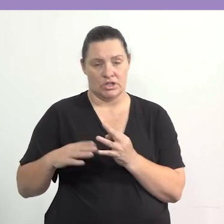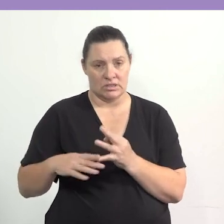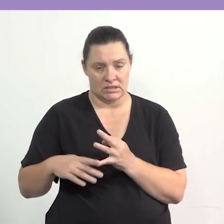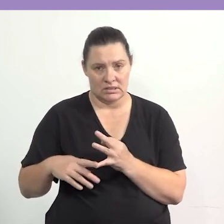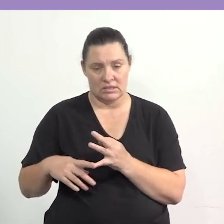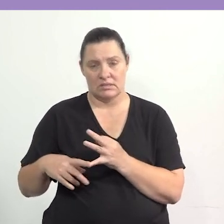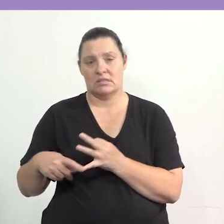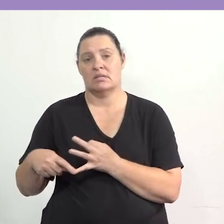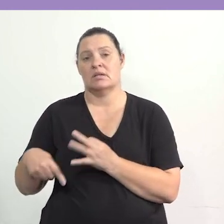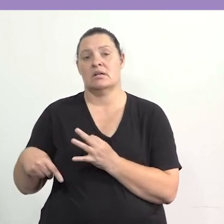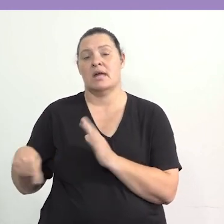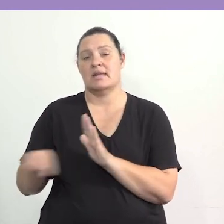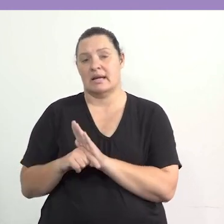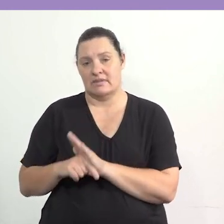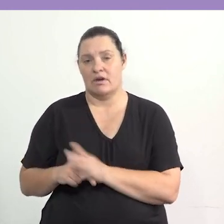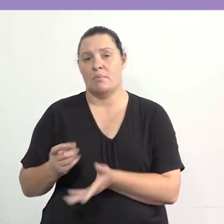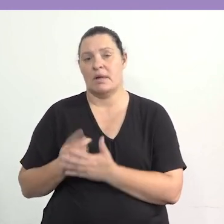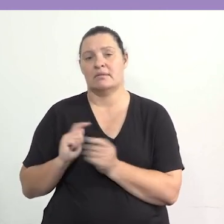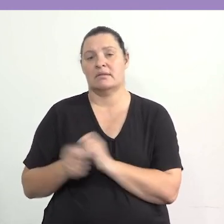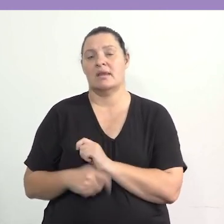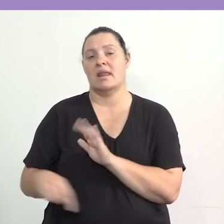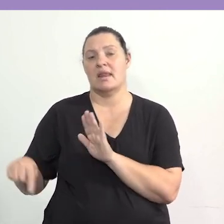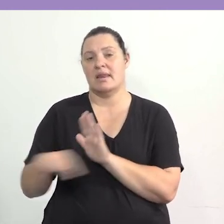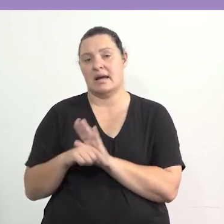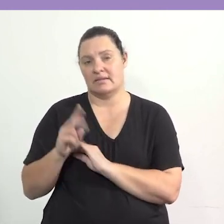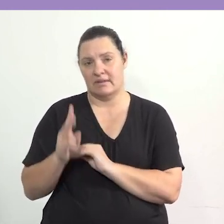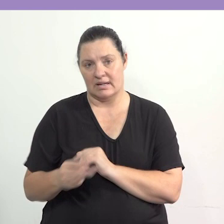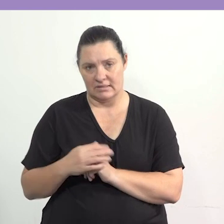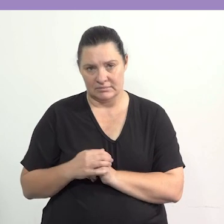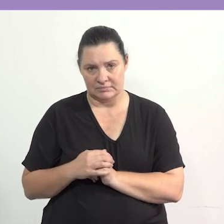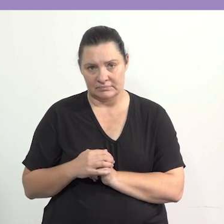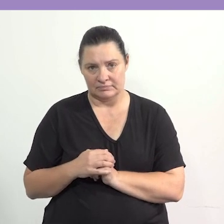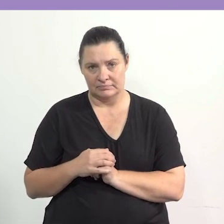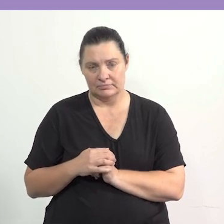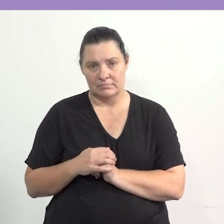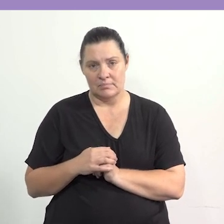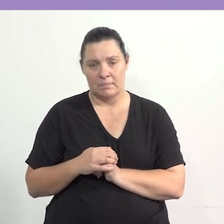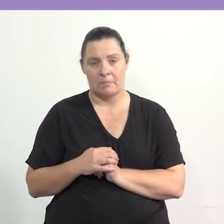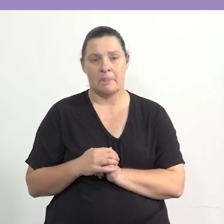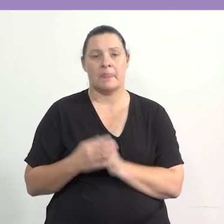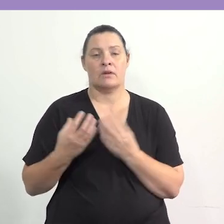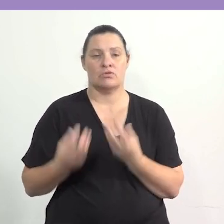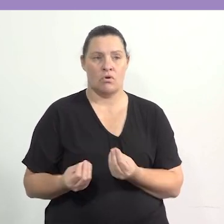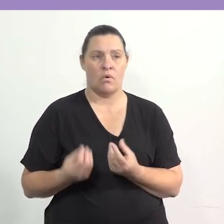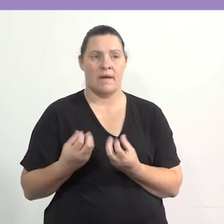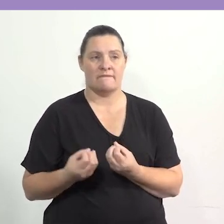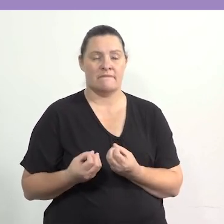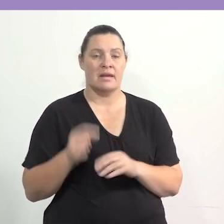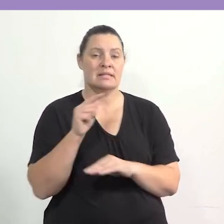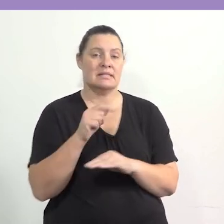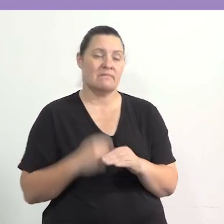we multiply with that negative 1, that is going to give us an answer of a negative 1. So here we